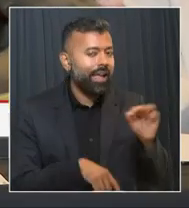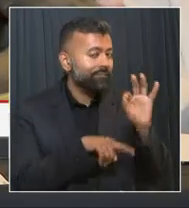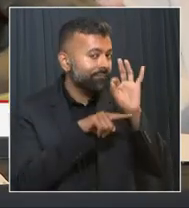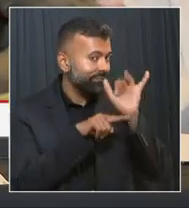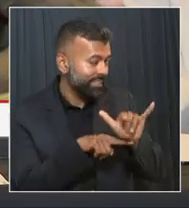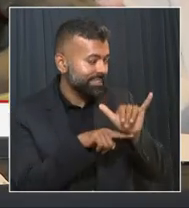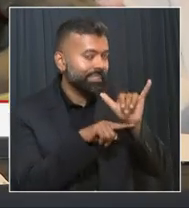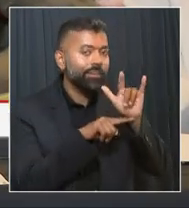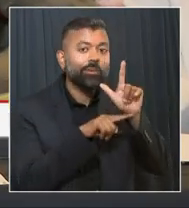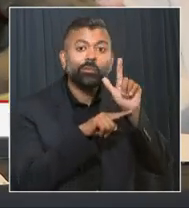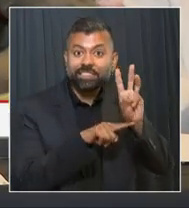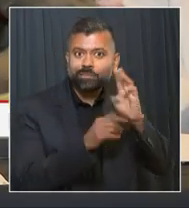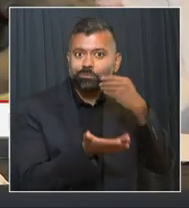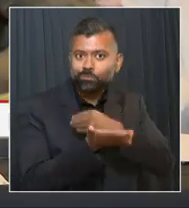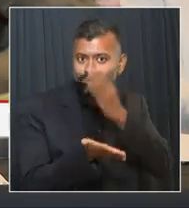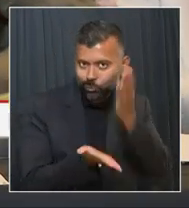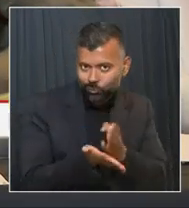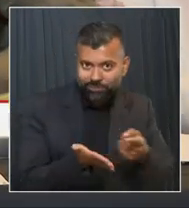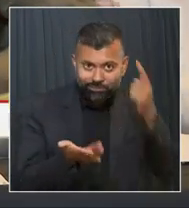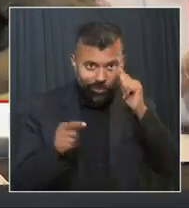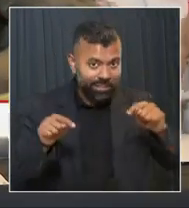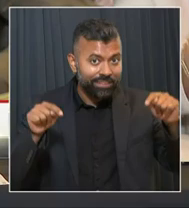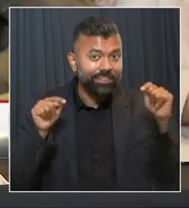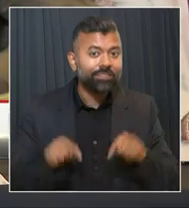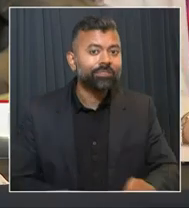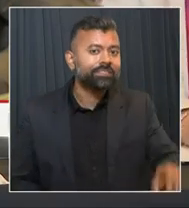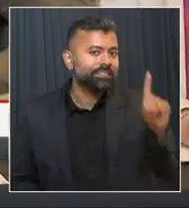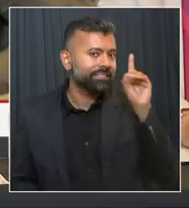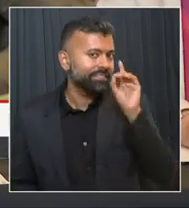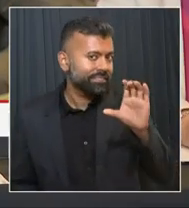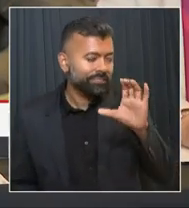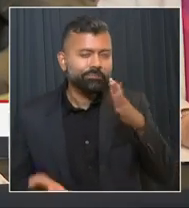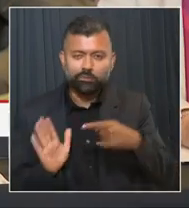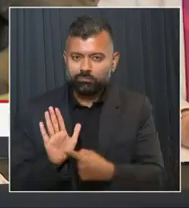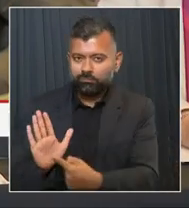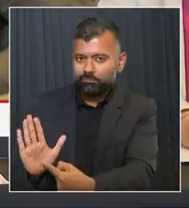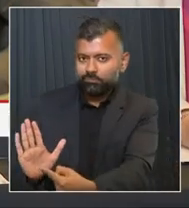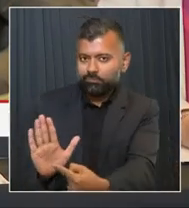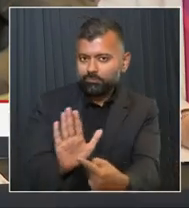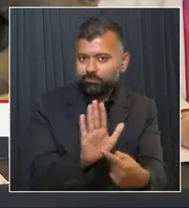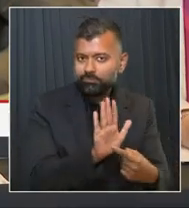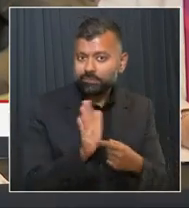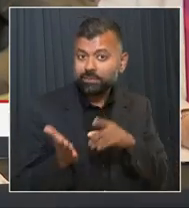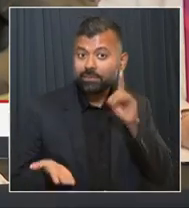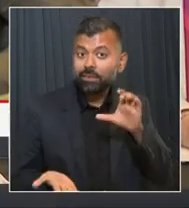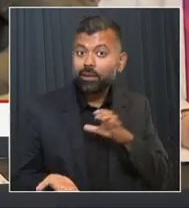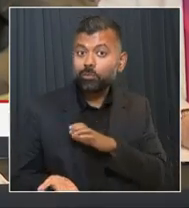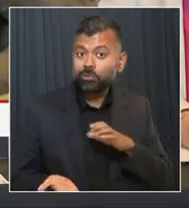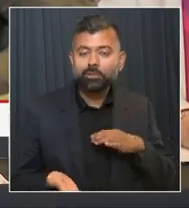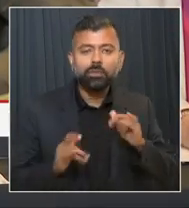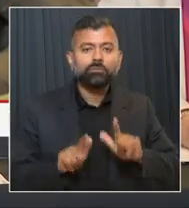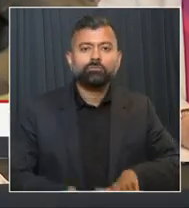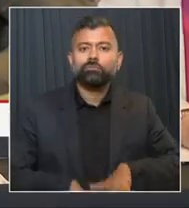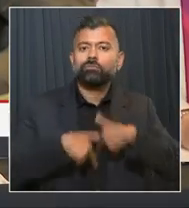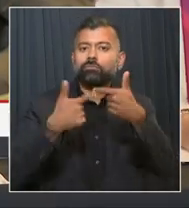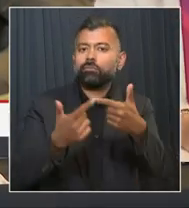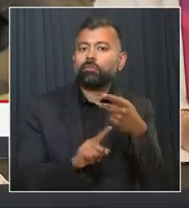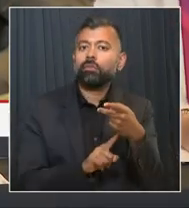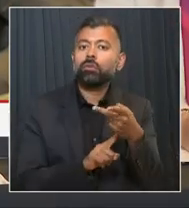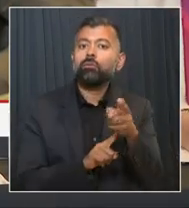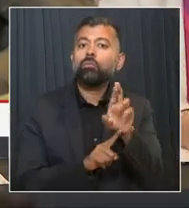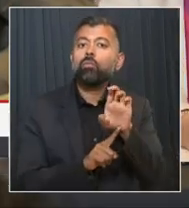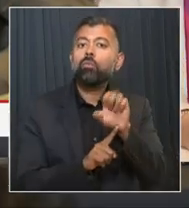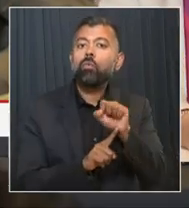of Columbia. Our team is available for press questions. It's now 1:34. I think we could